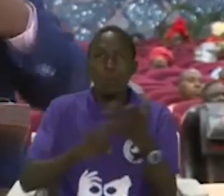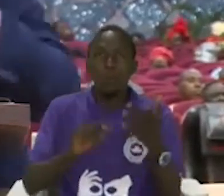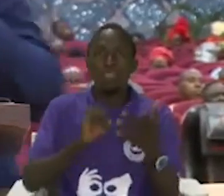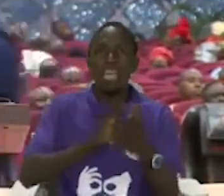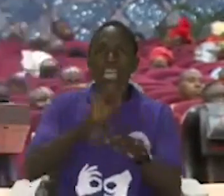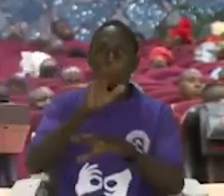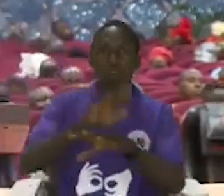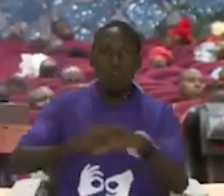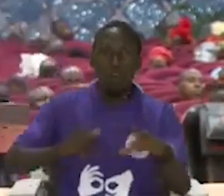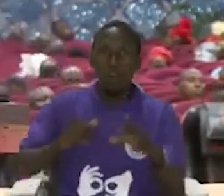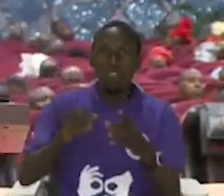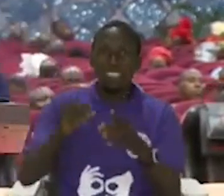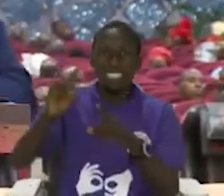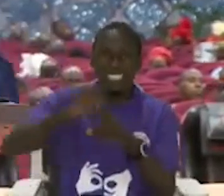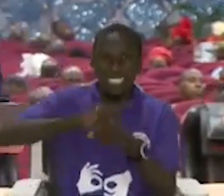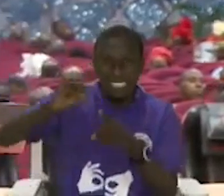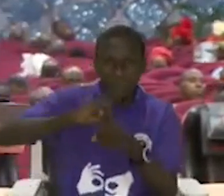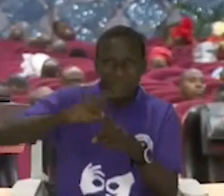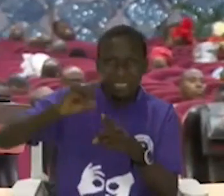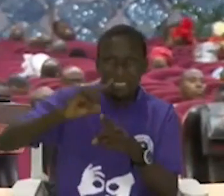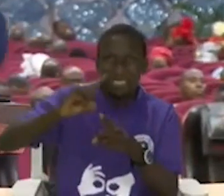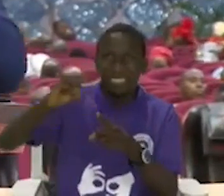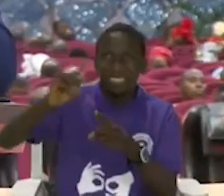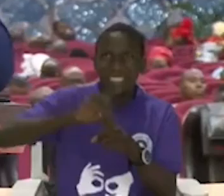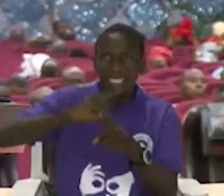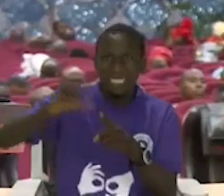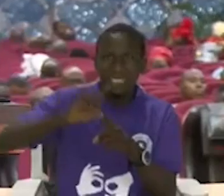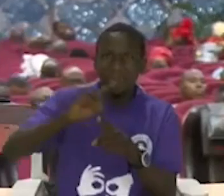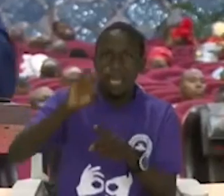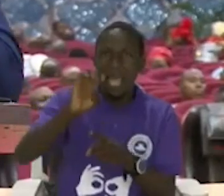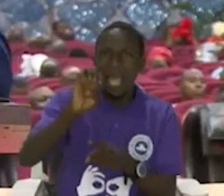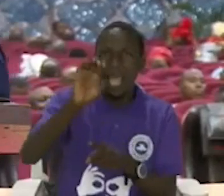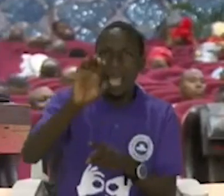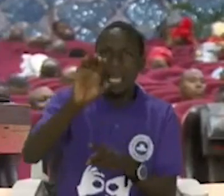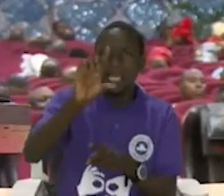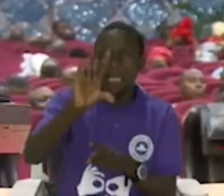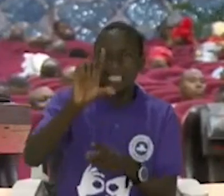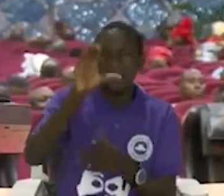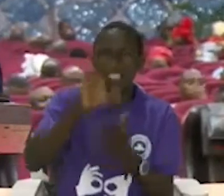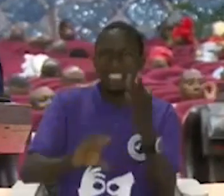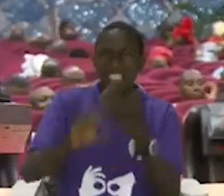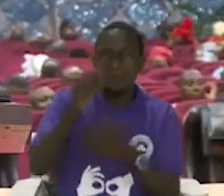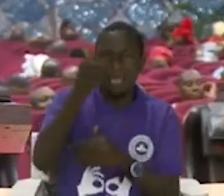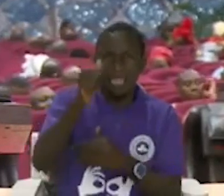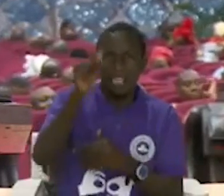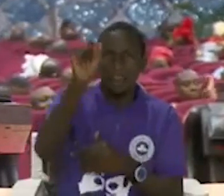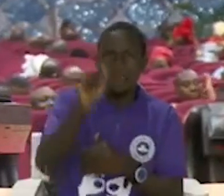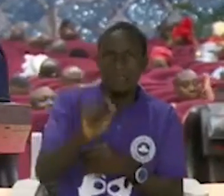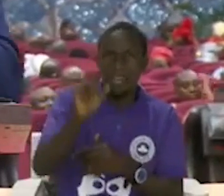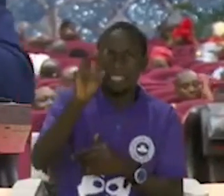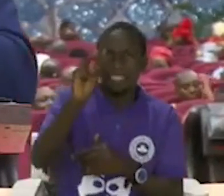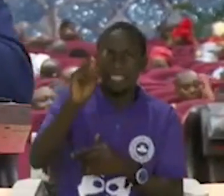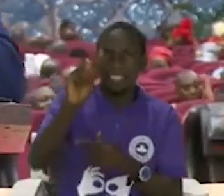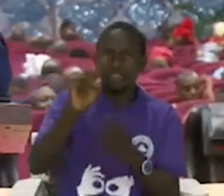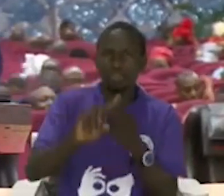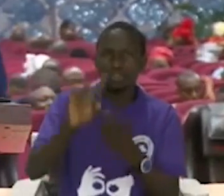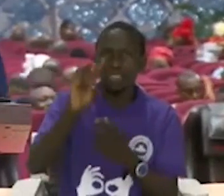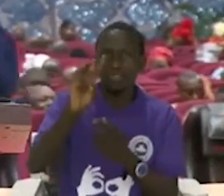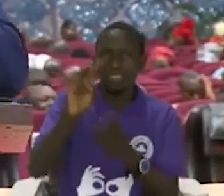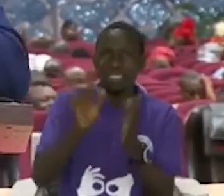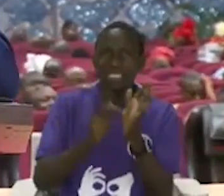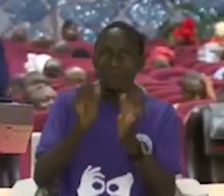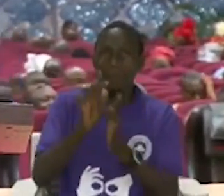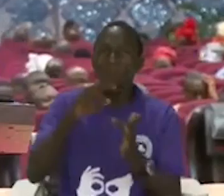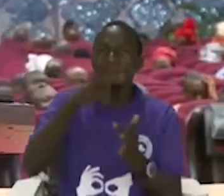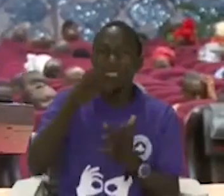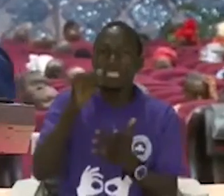discipline. Discipline. Ecclesiastes chapter 10, verse 16 to 17. Ecclesiastes chapter 10, verse 16 to 17. The Bible says, woe